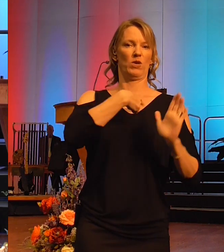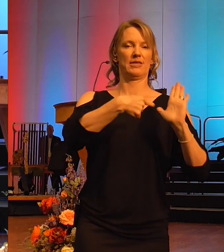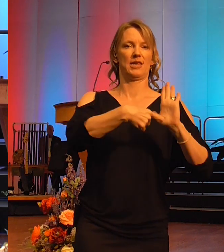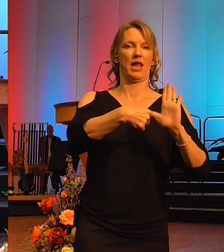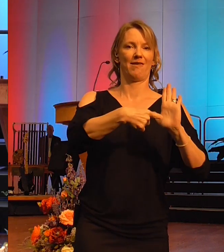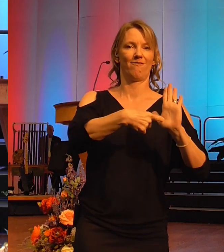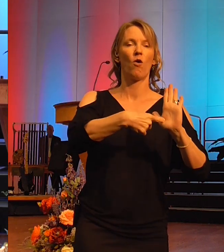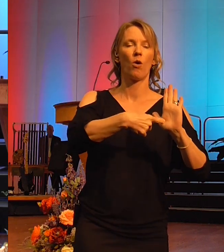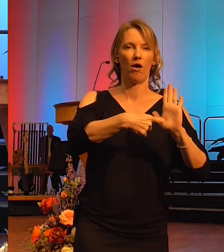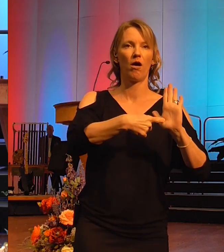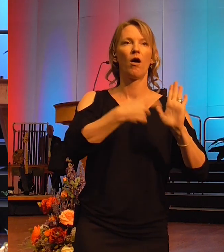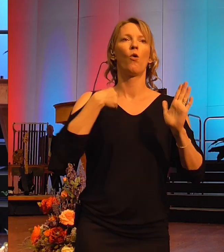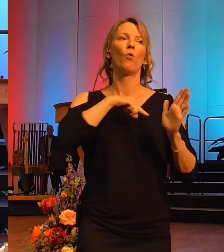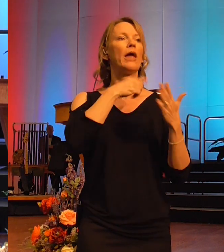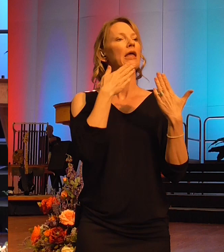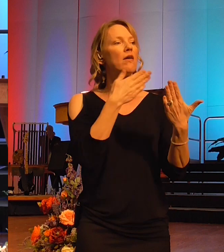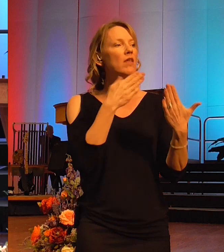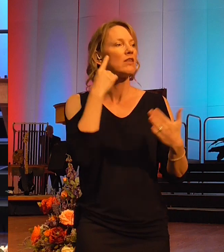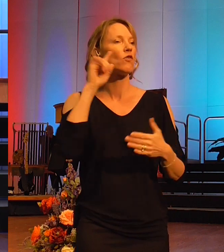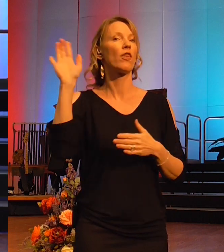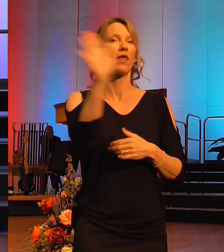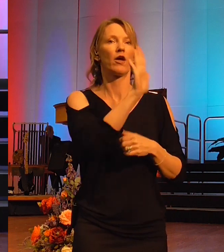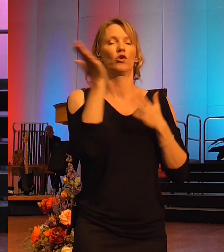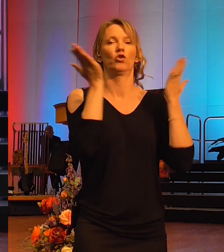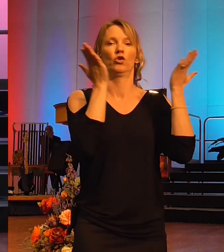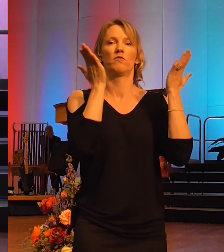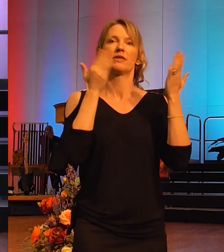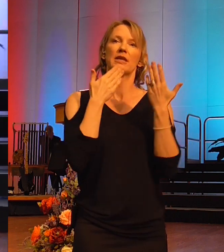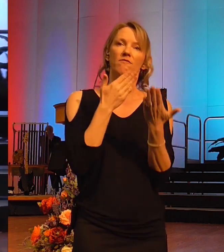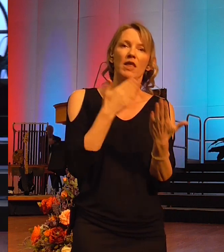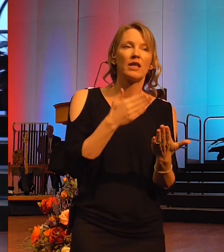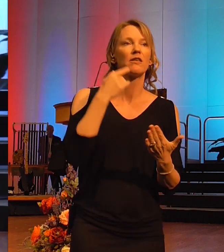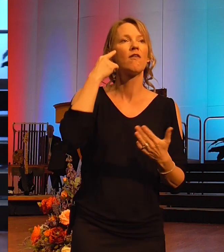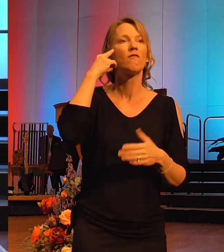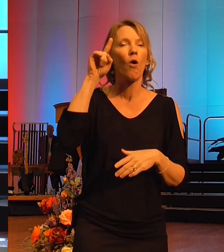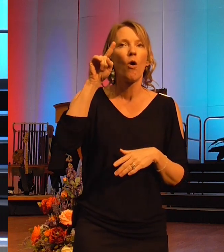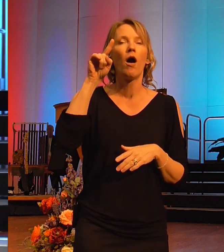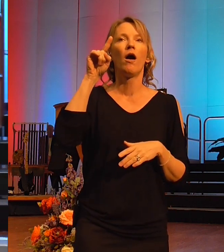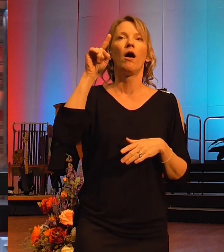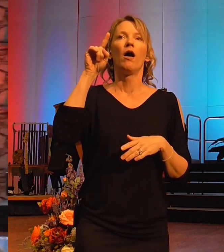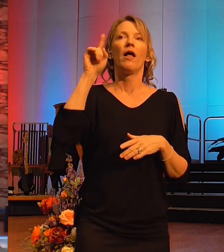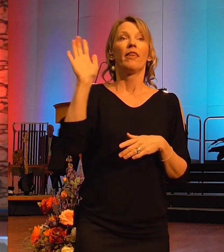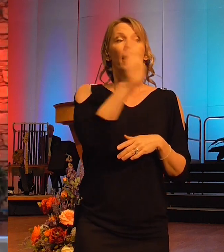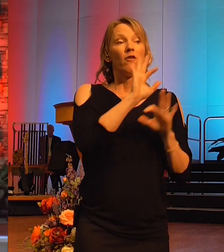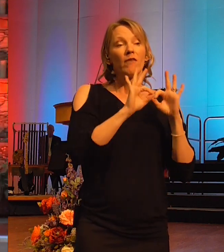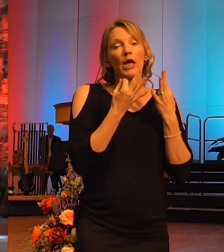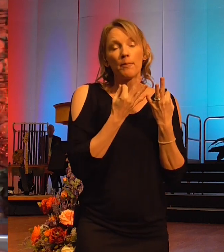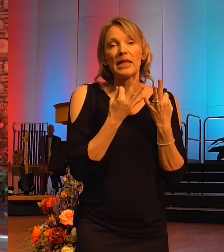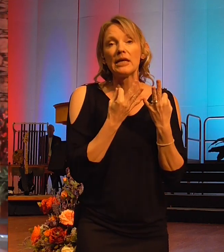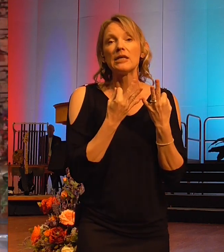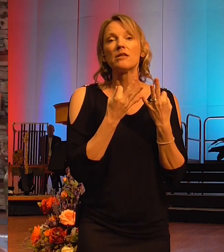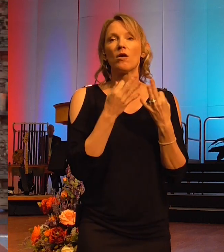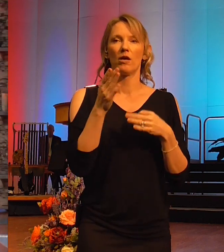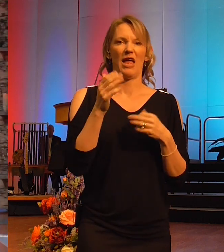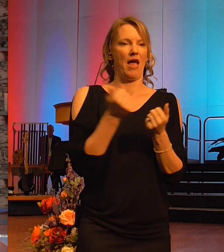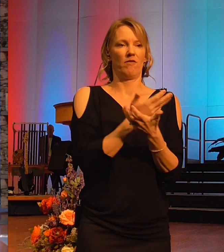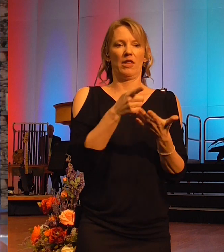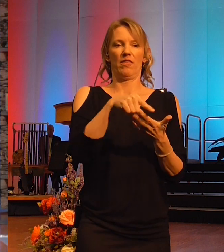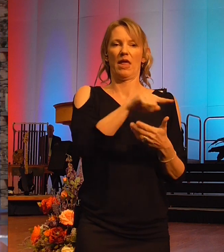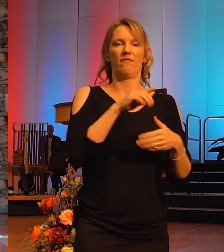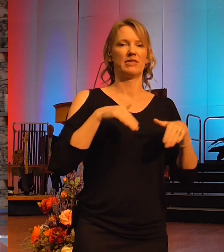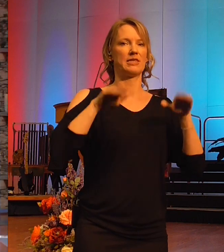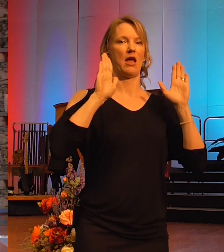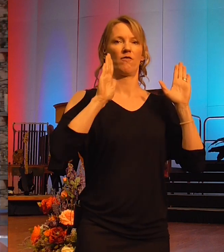stands for. We give thanks for their service. We give thanks for their families and all of that